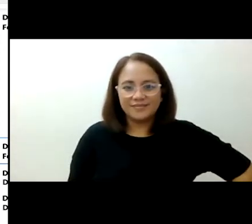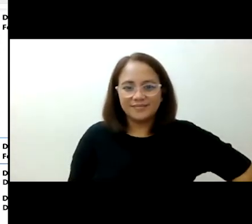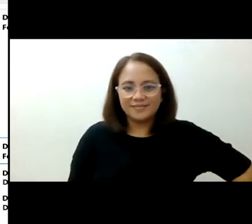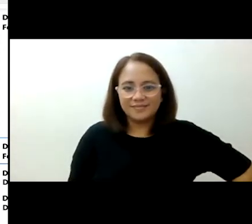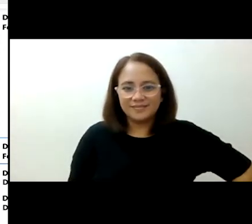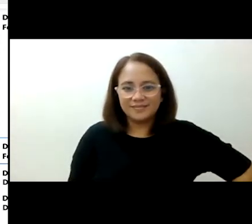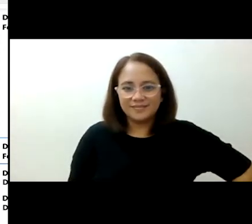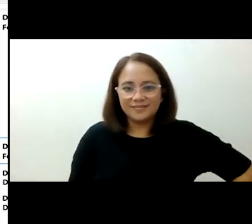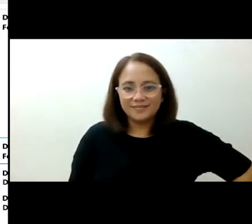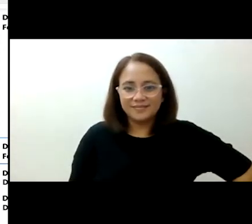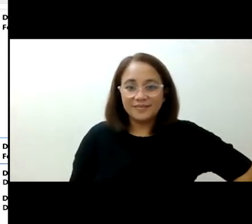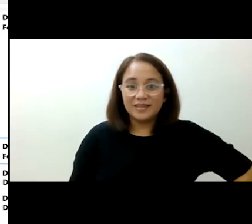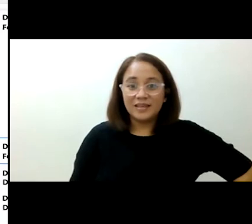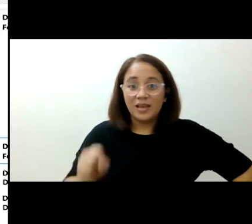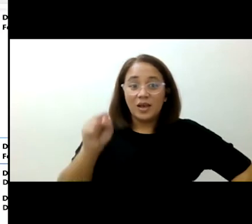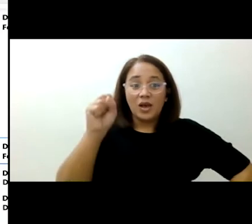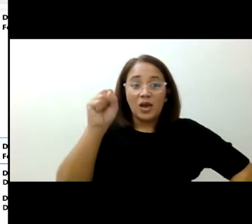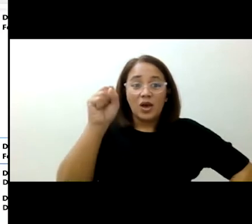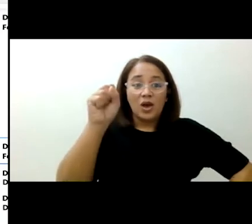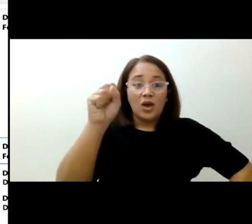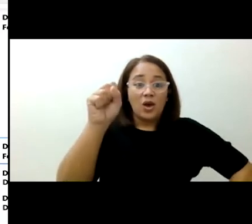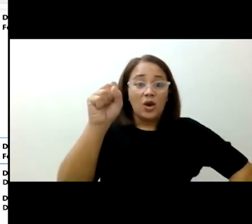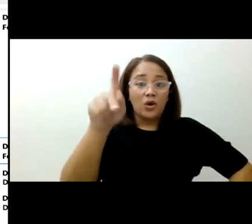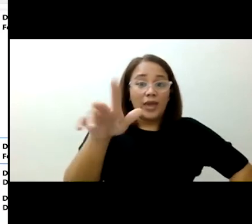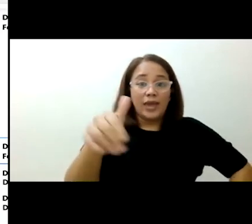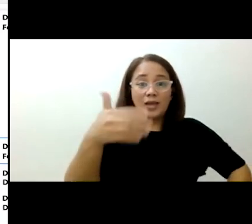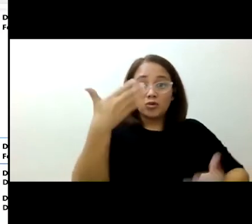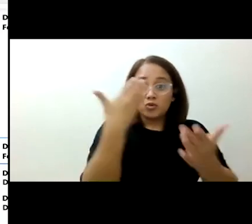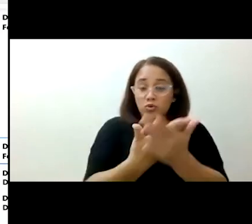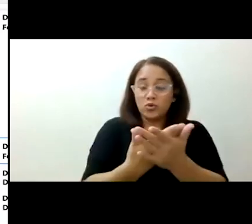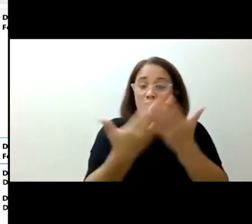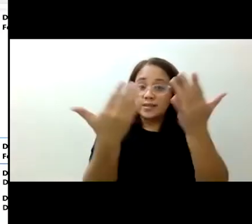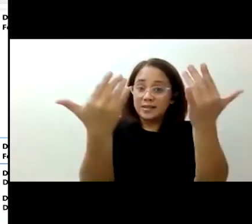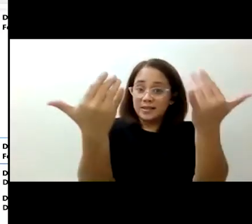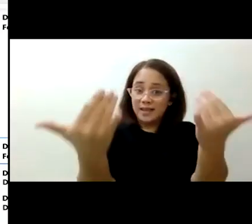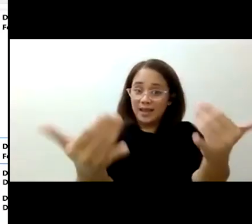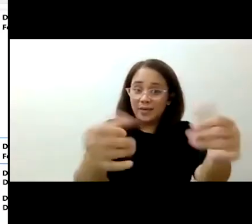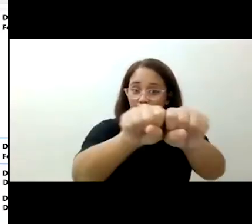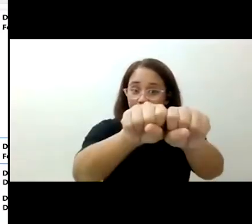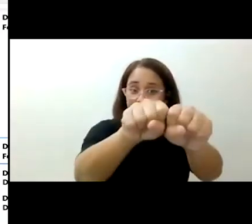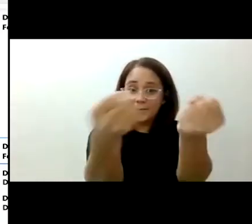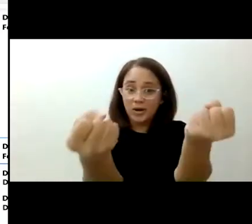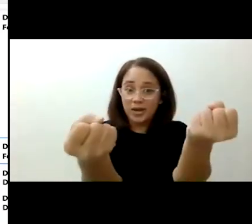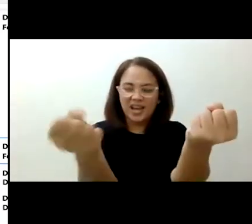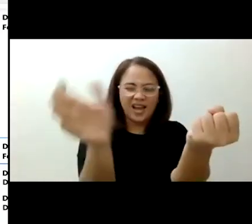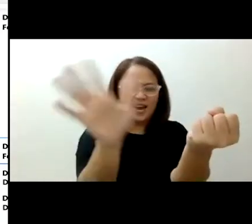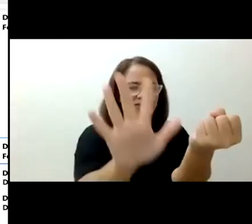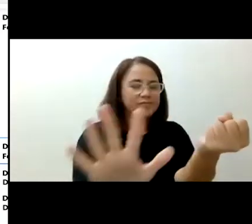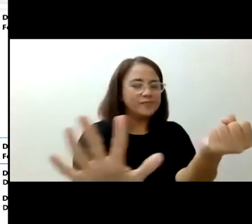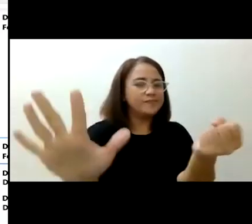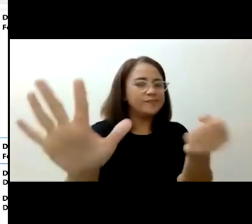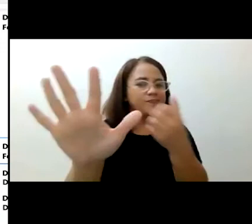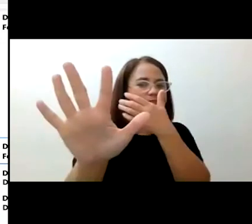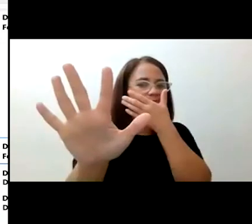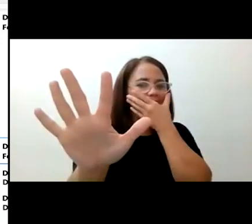Okay. All right, good. Let's take a break for about,